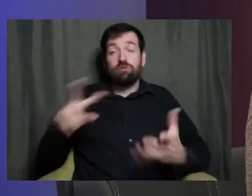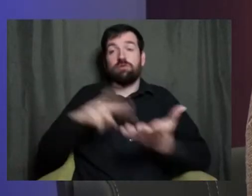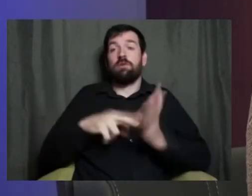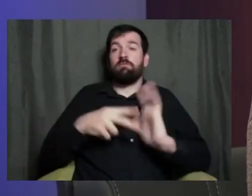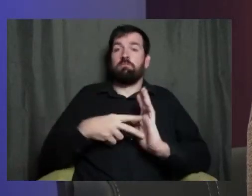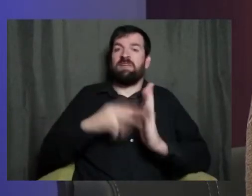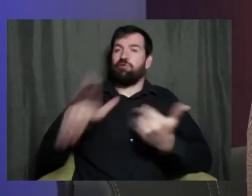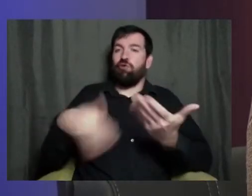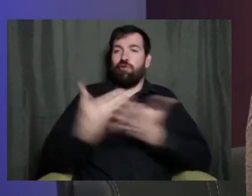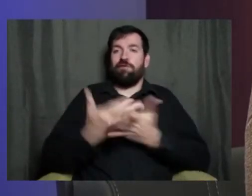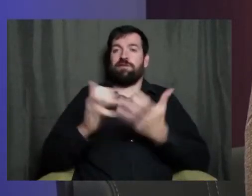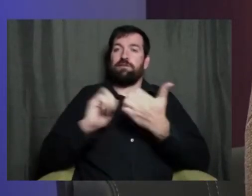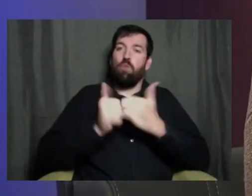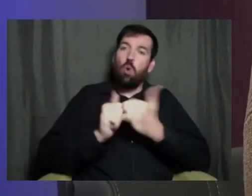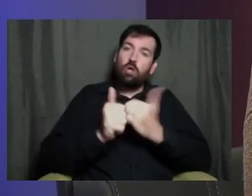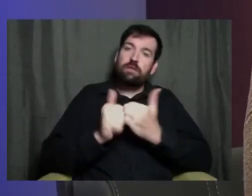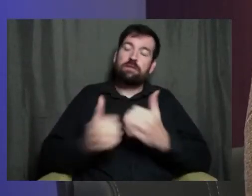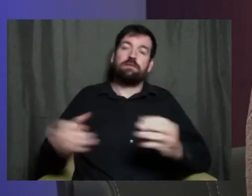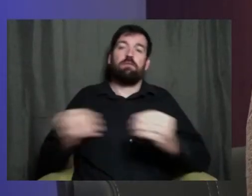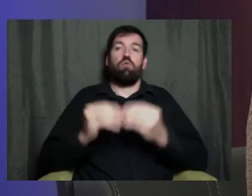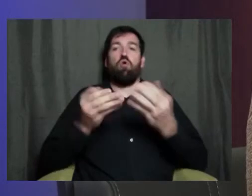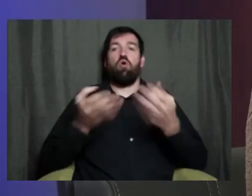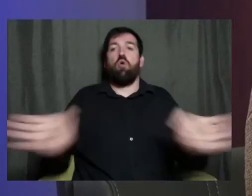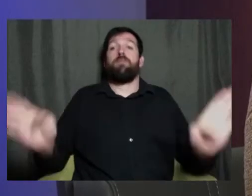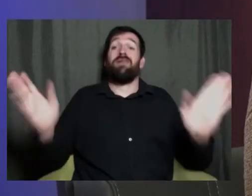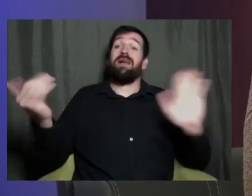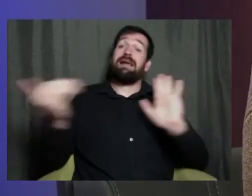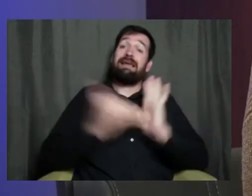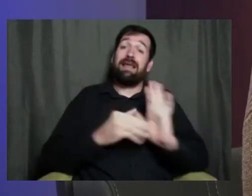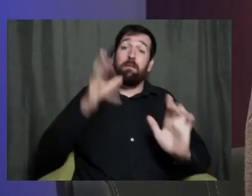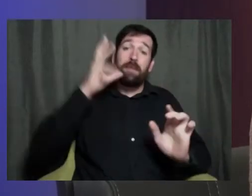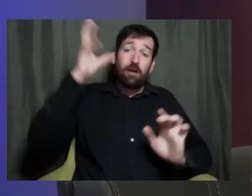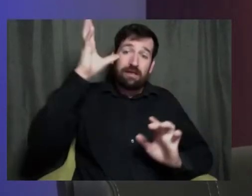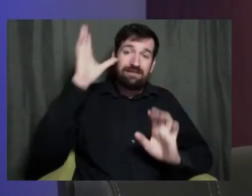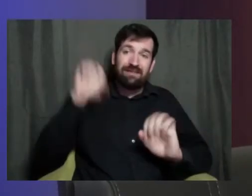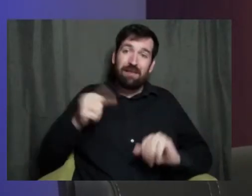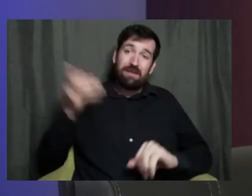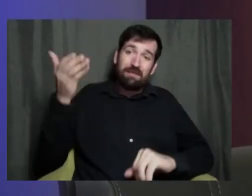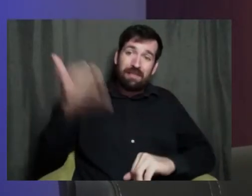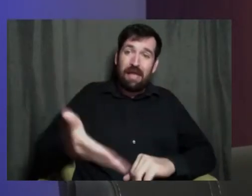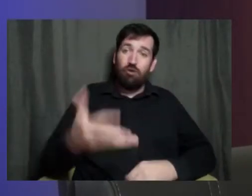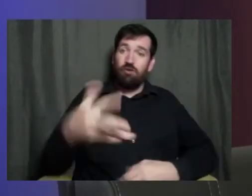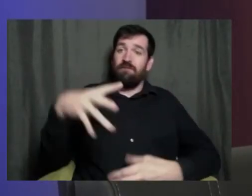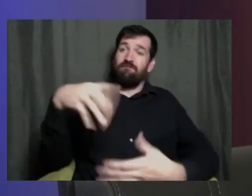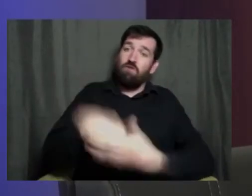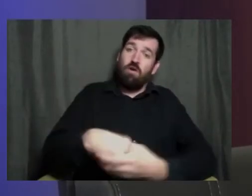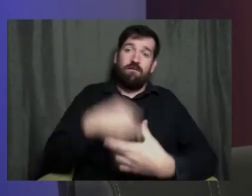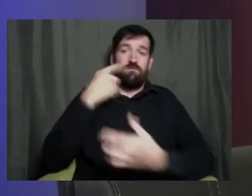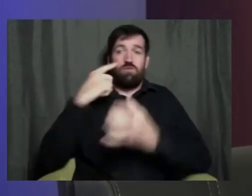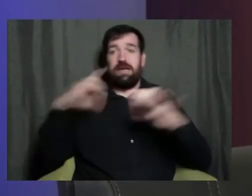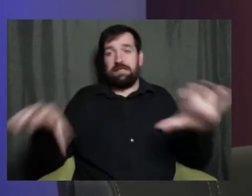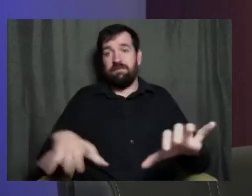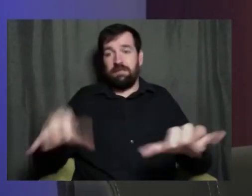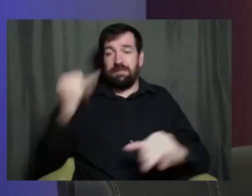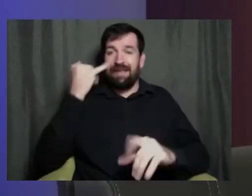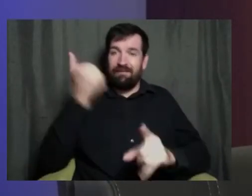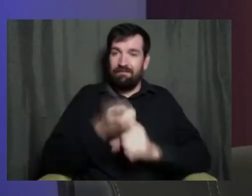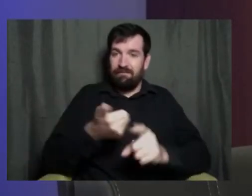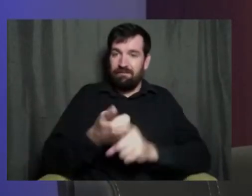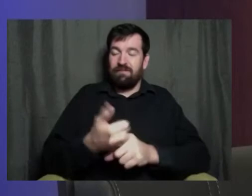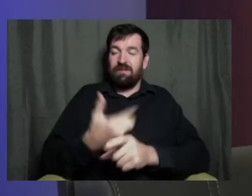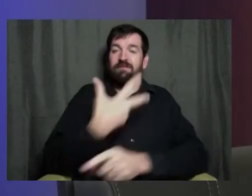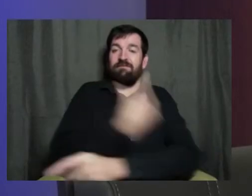activities they want to do in a more open manner. And again, as parents, we get to be there and be present for these activities if our kids are vaccinated, schools are